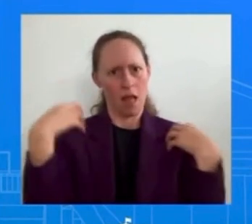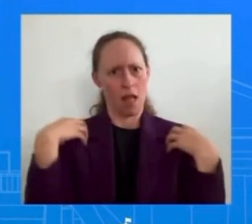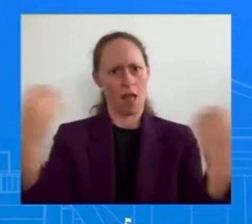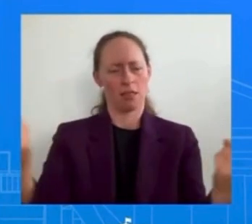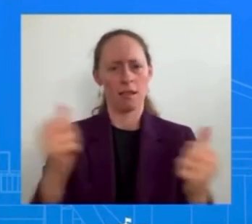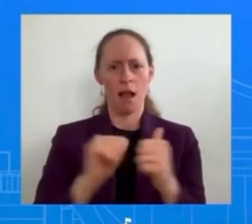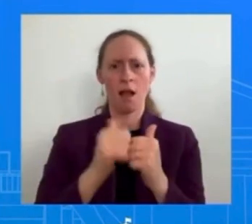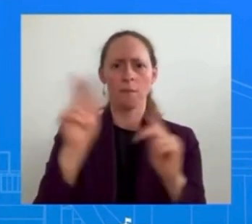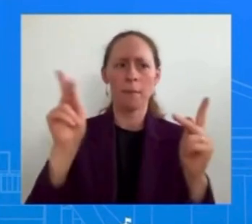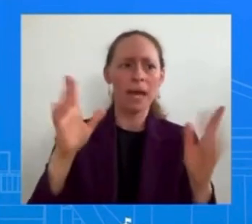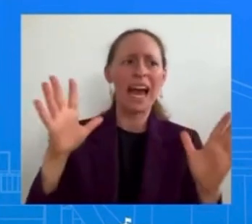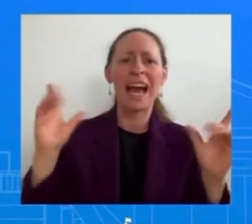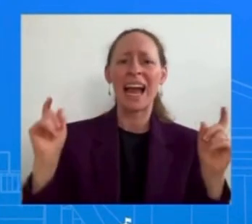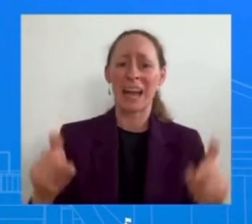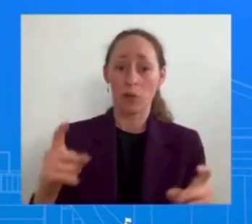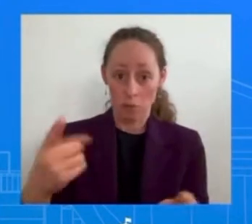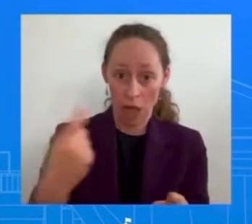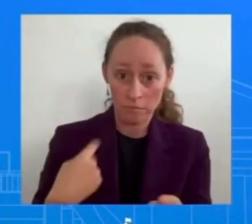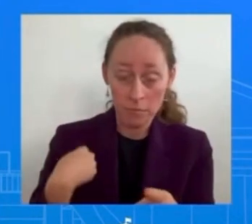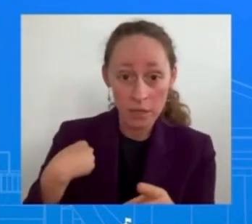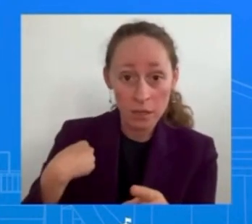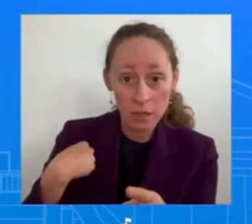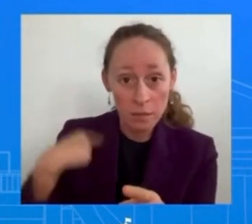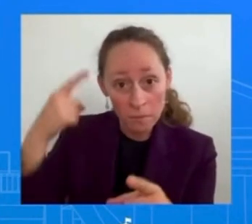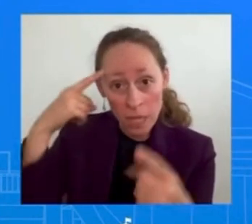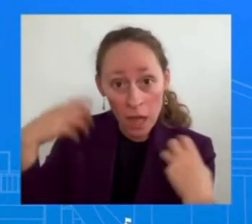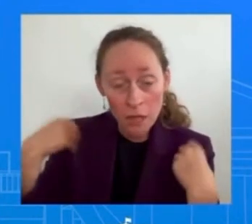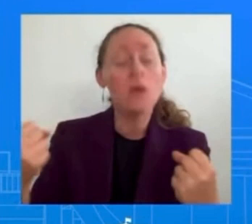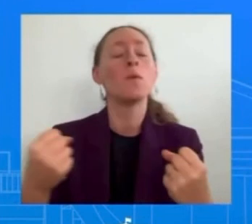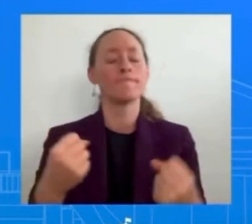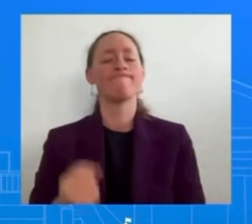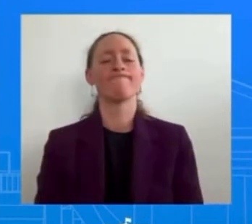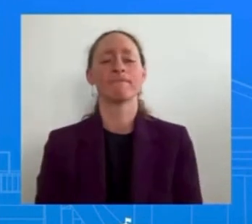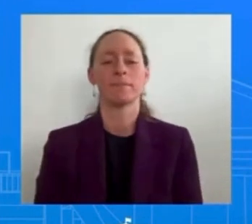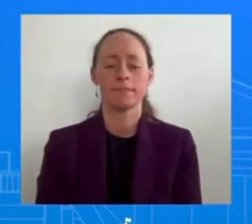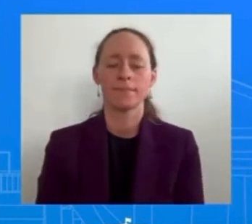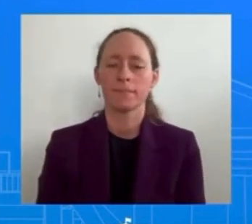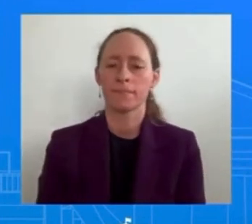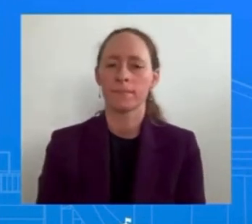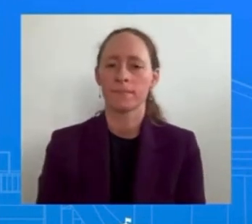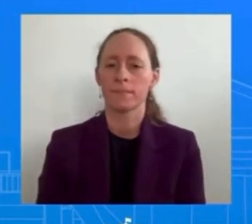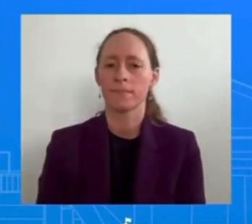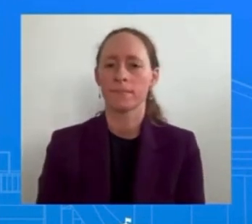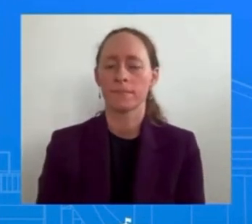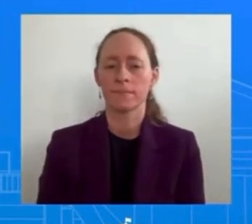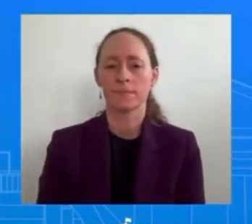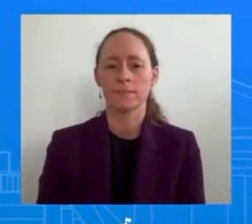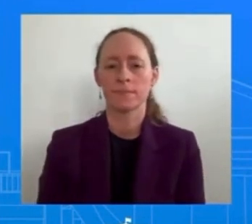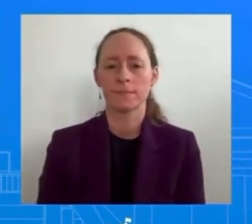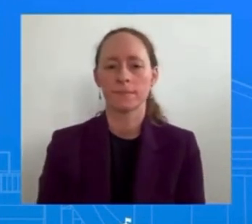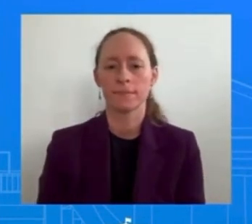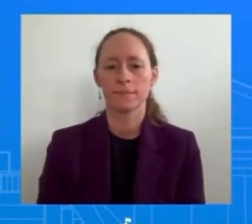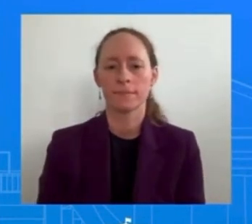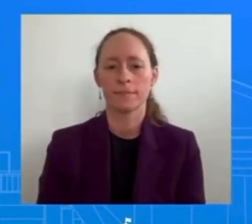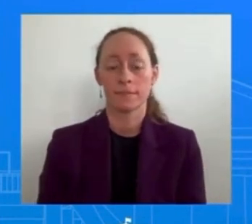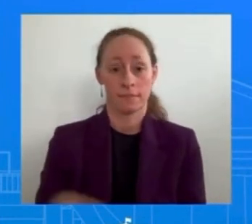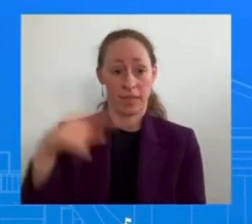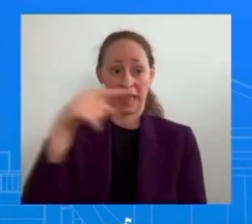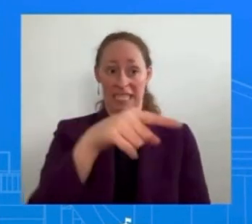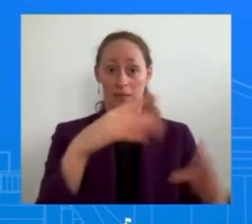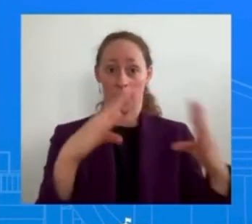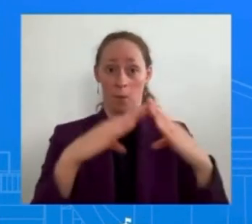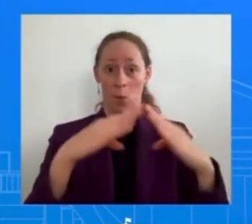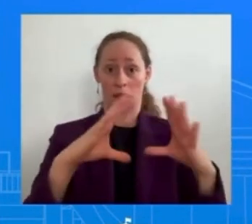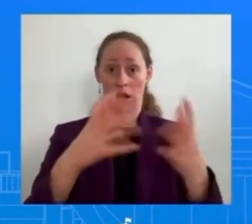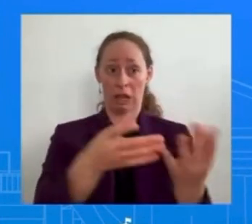asked? Yeah, I mean, this community is going through one of the worst things that we could possibly imagine, and